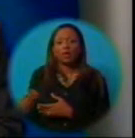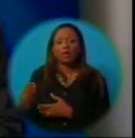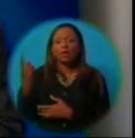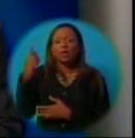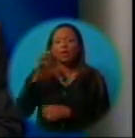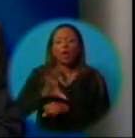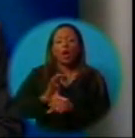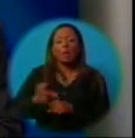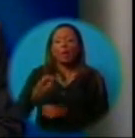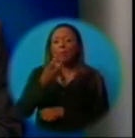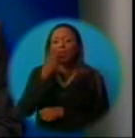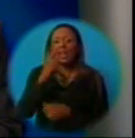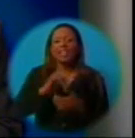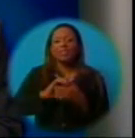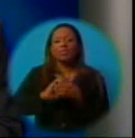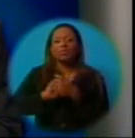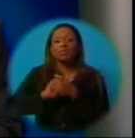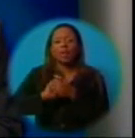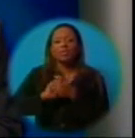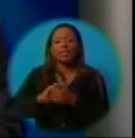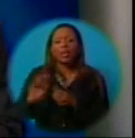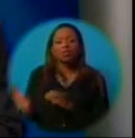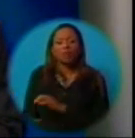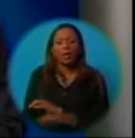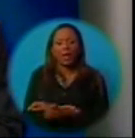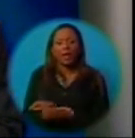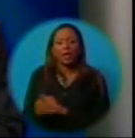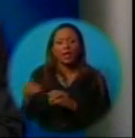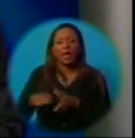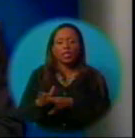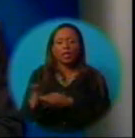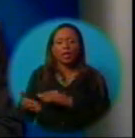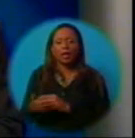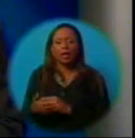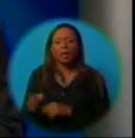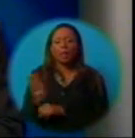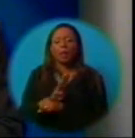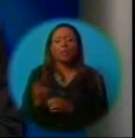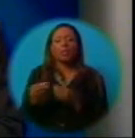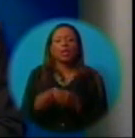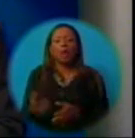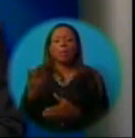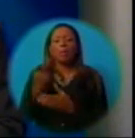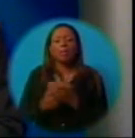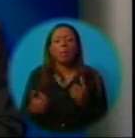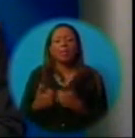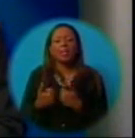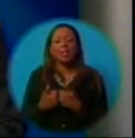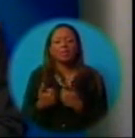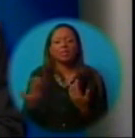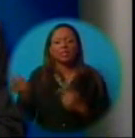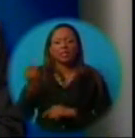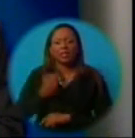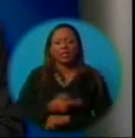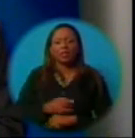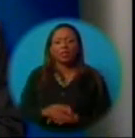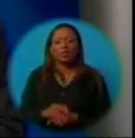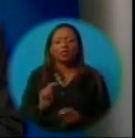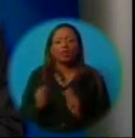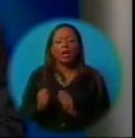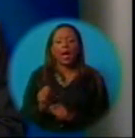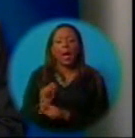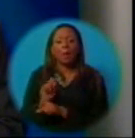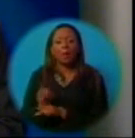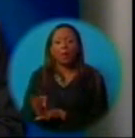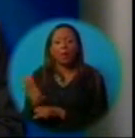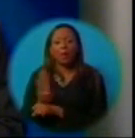Cricket Championship in Jamaica, losing both of their preliminary games today in the 2020 competition. The Bajans lost by 7